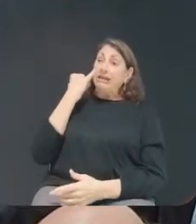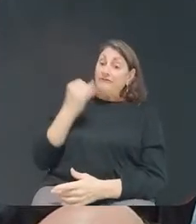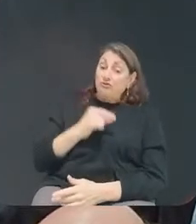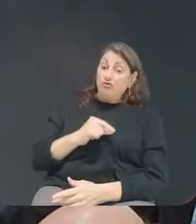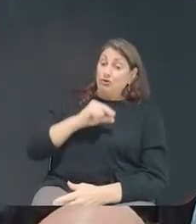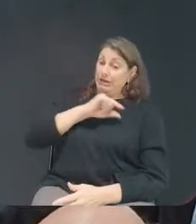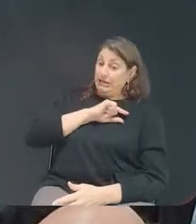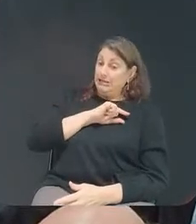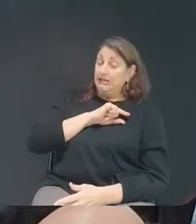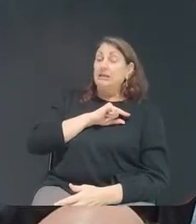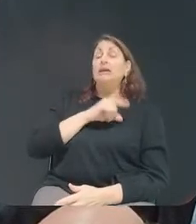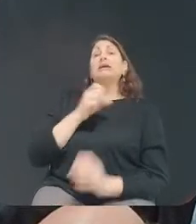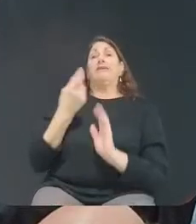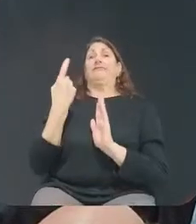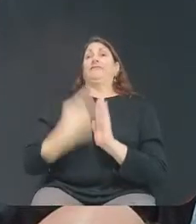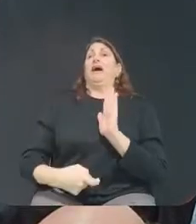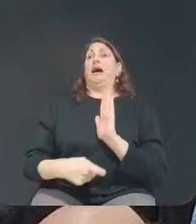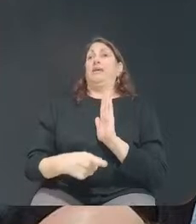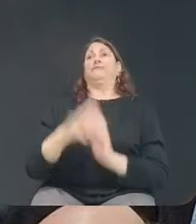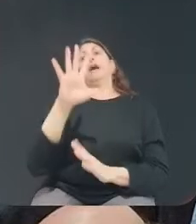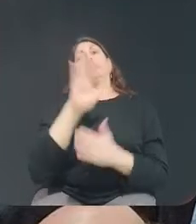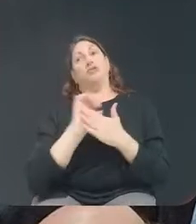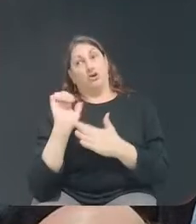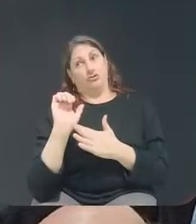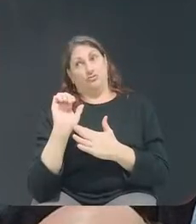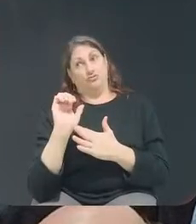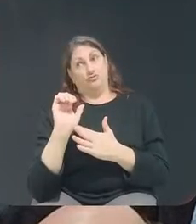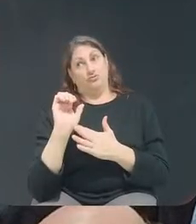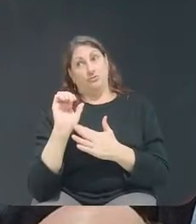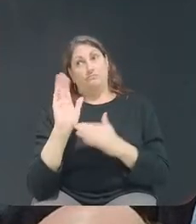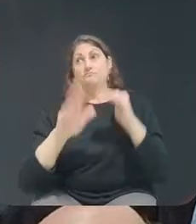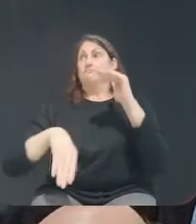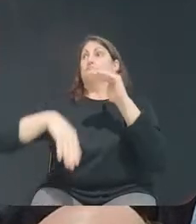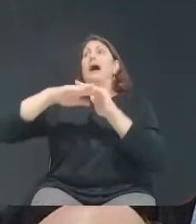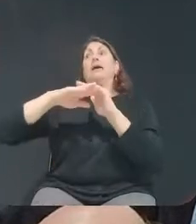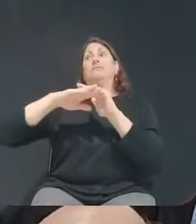vagrancy were to be fined at least $5 and no more than